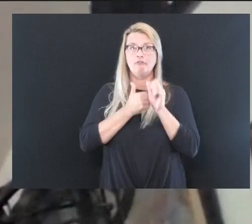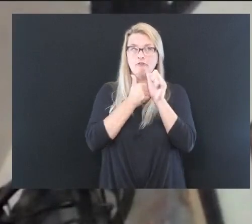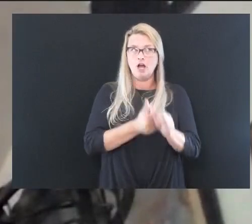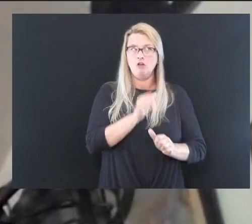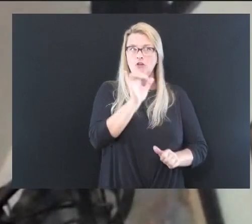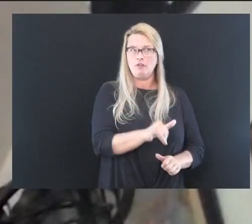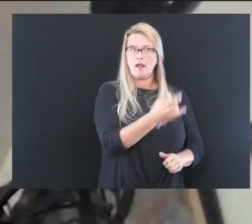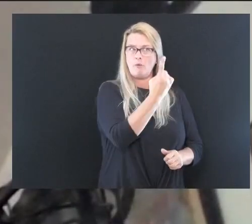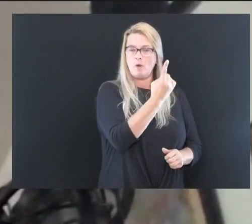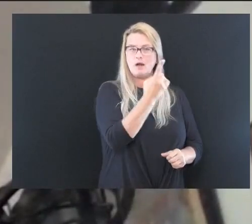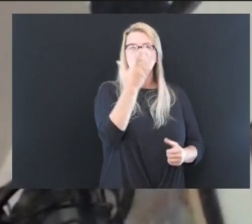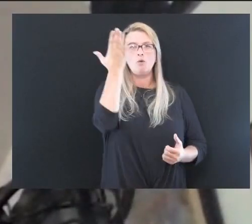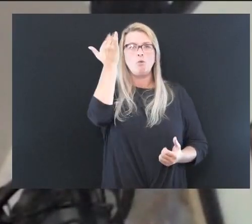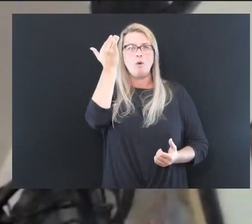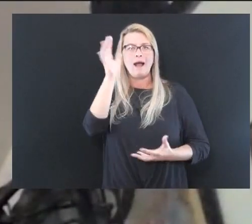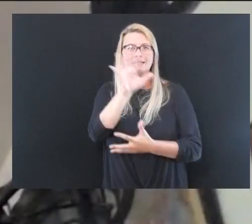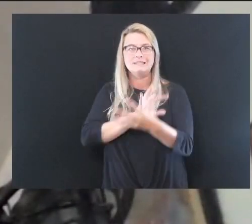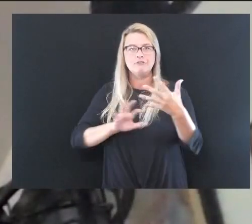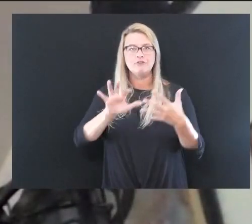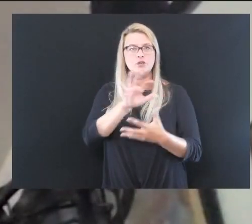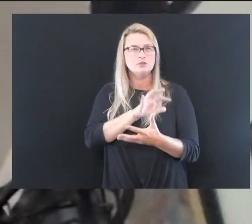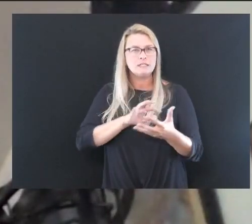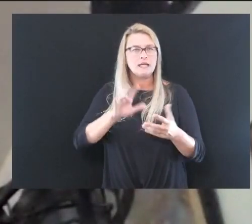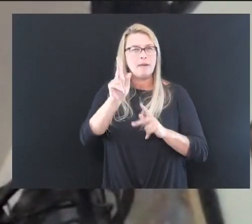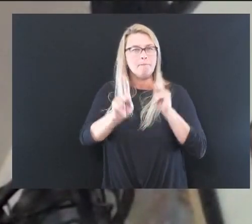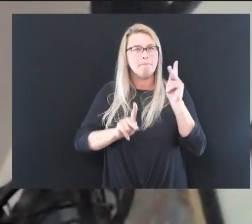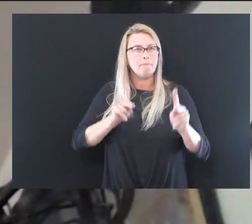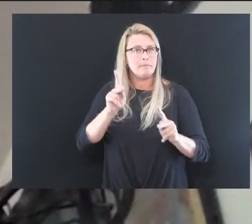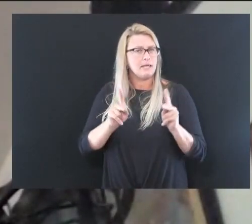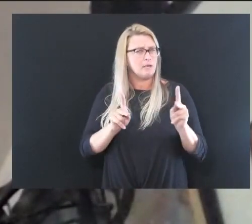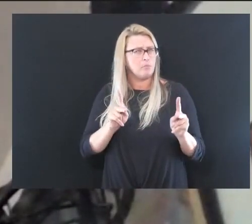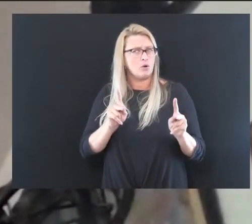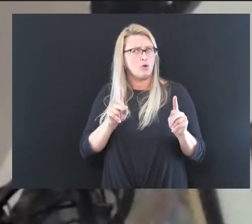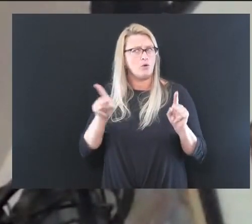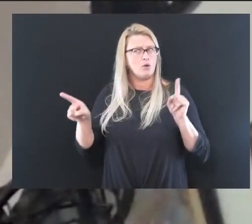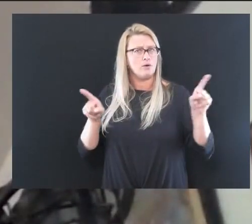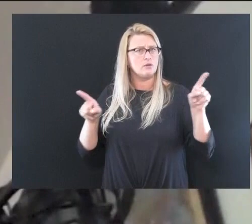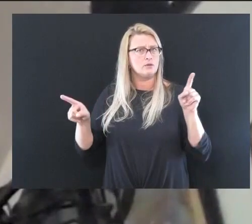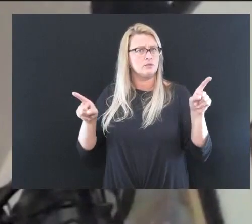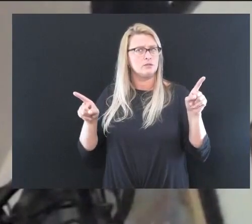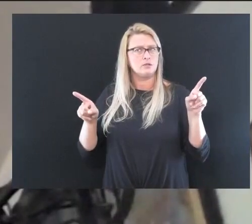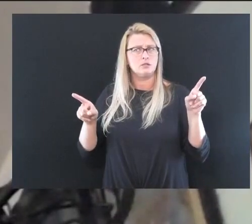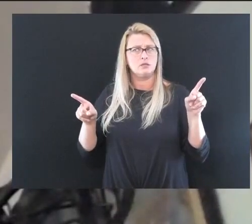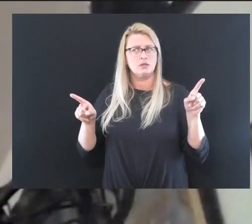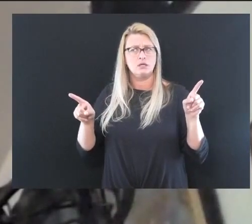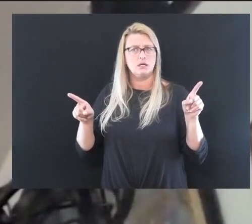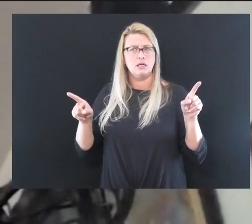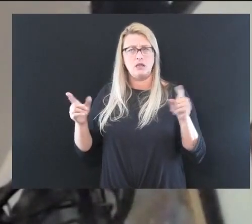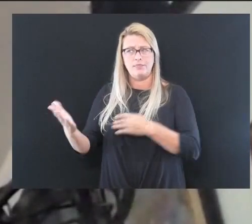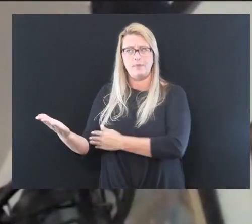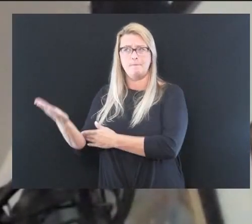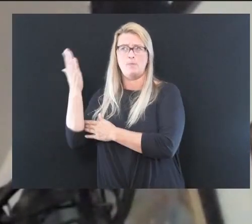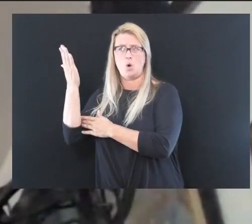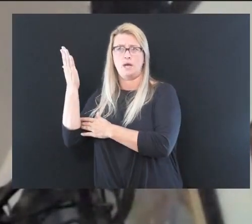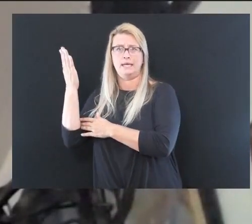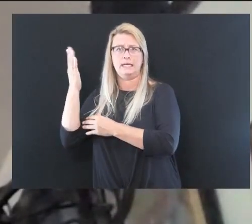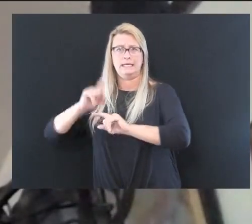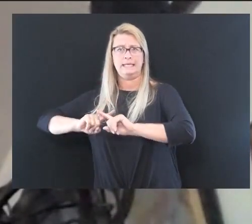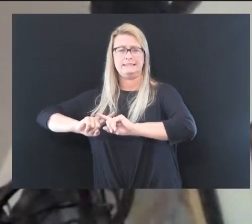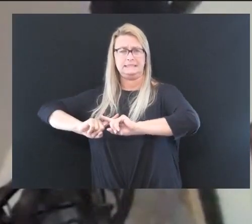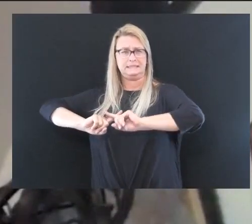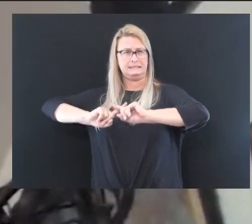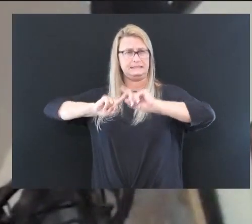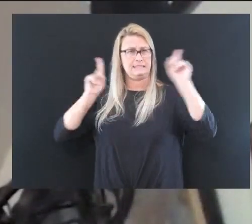But it's also confusing considering that many times the map Saturday morning is vastly different than on the